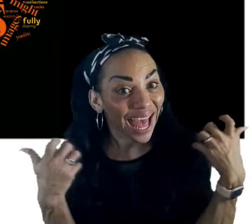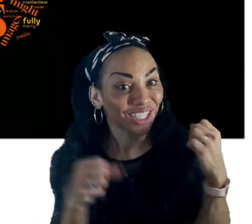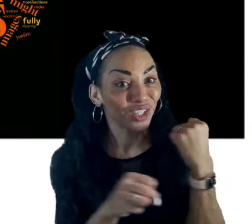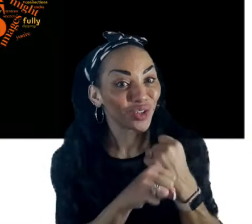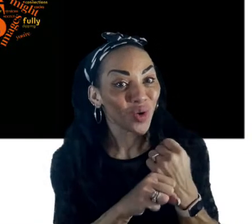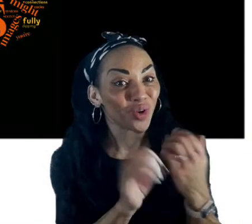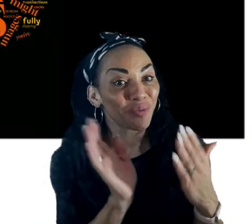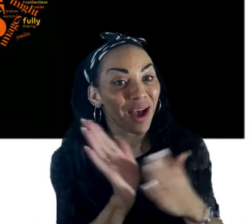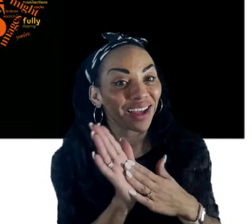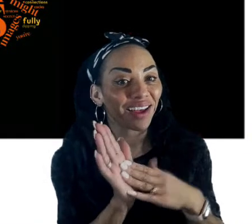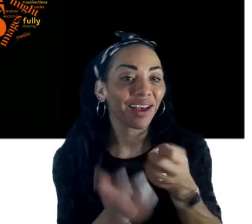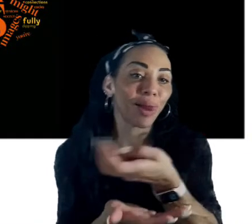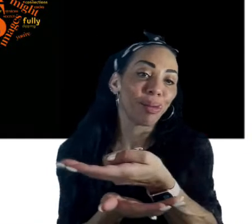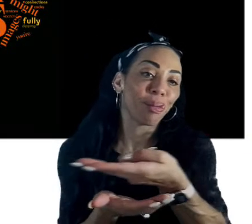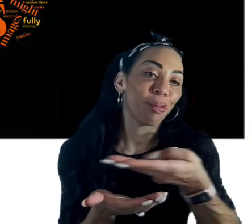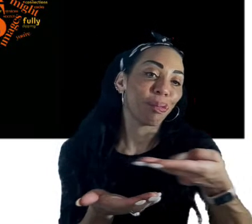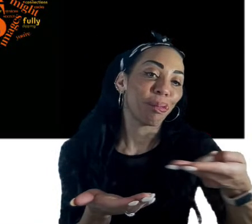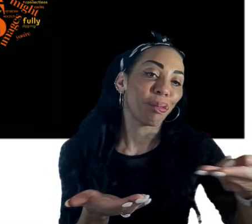lounging by a skip